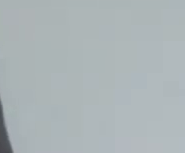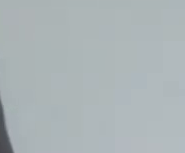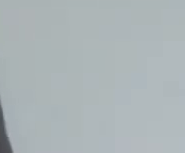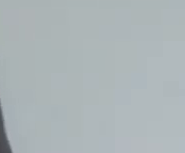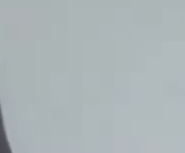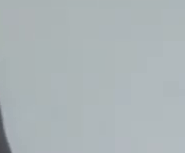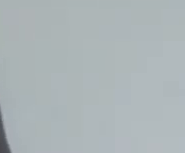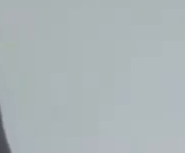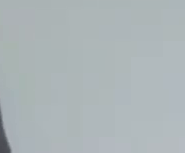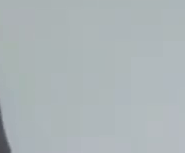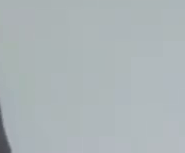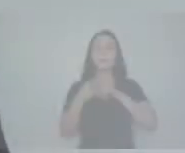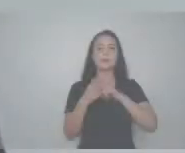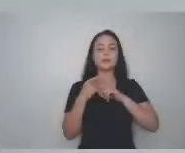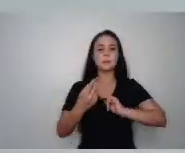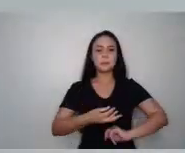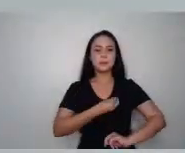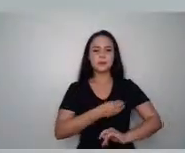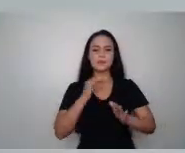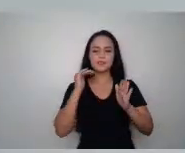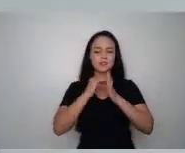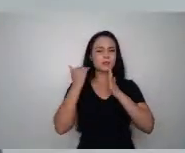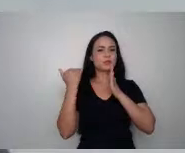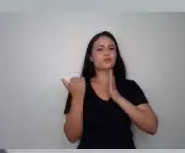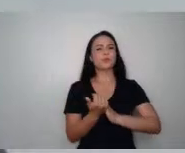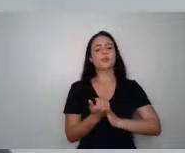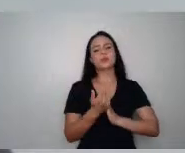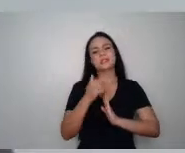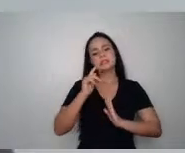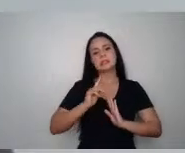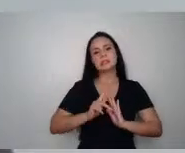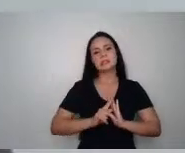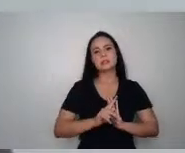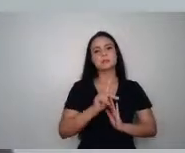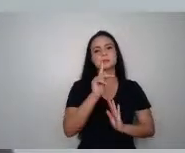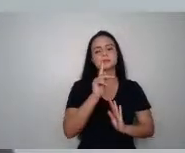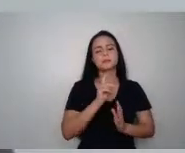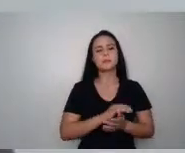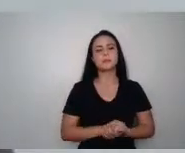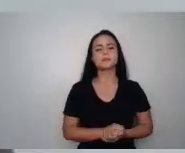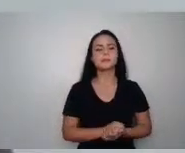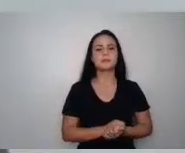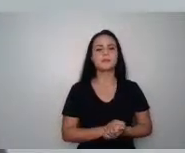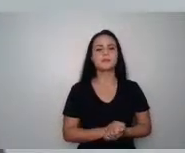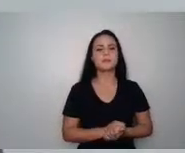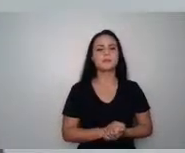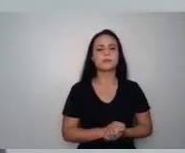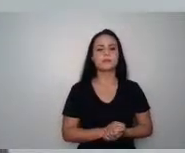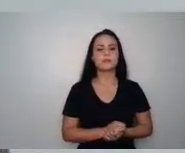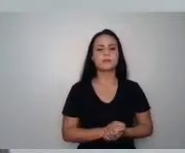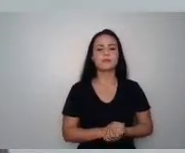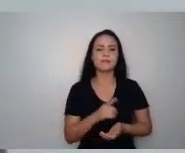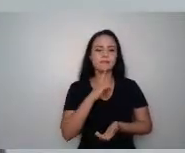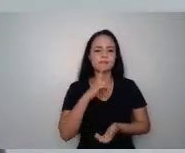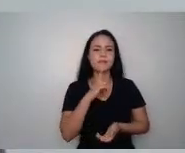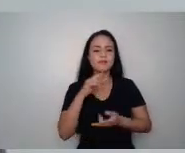like being or belonging to labor justice because all my life